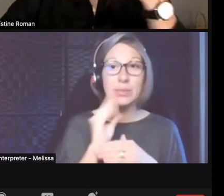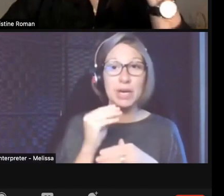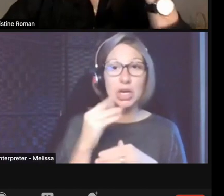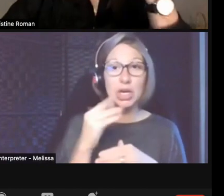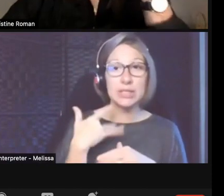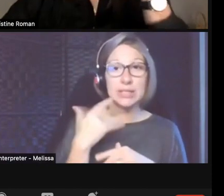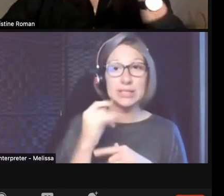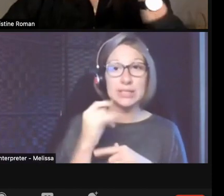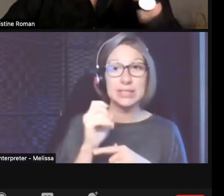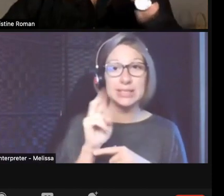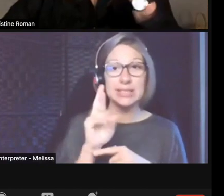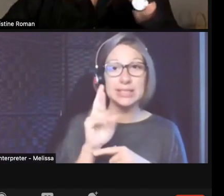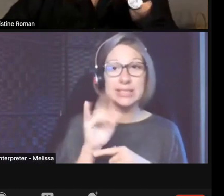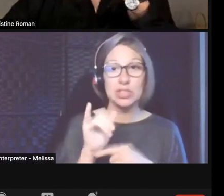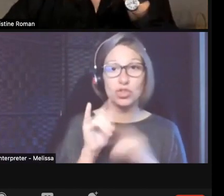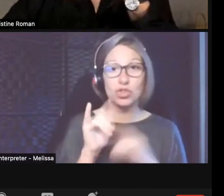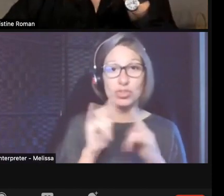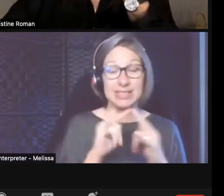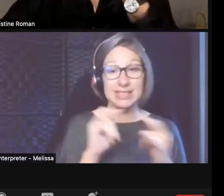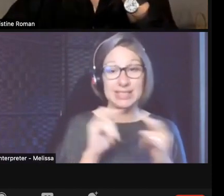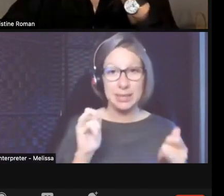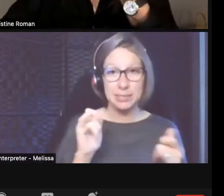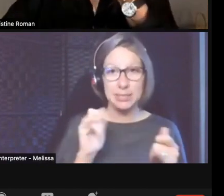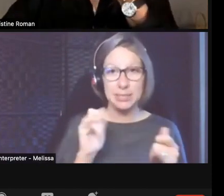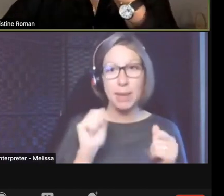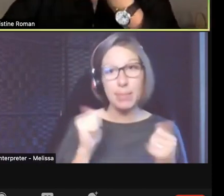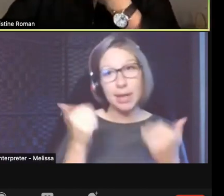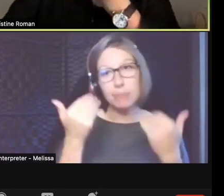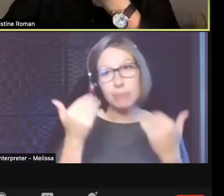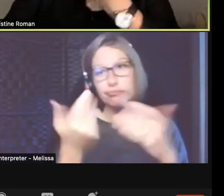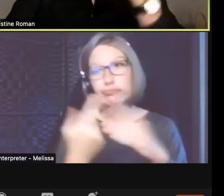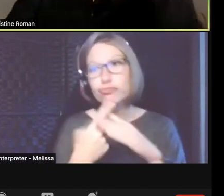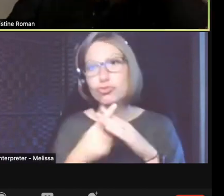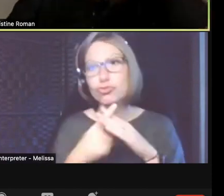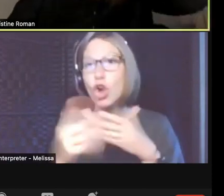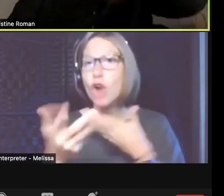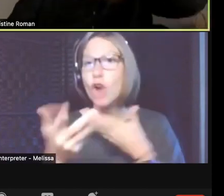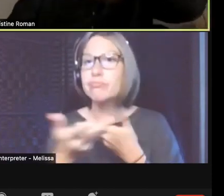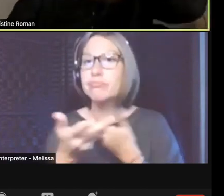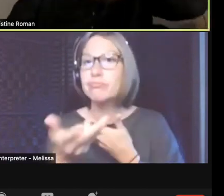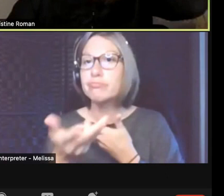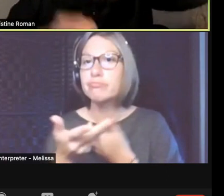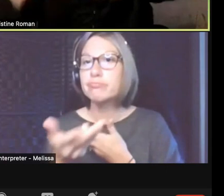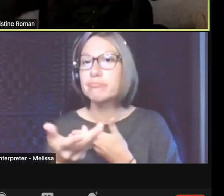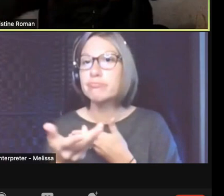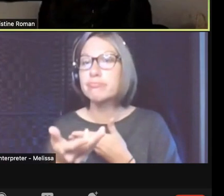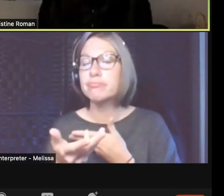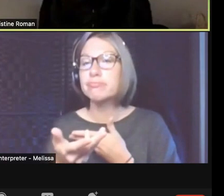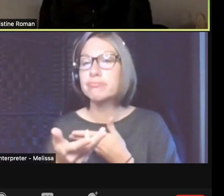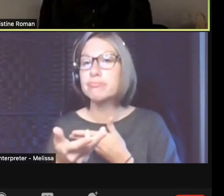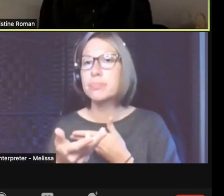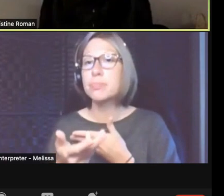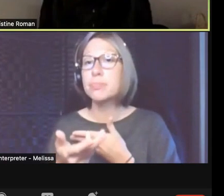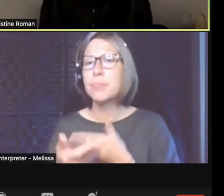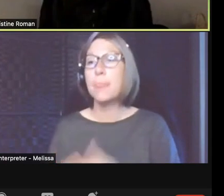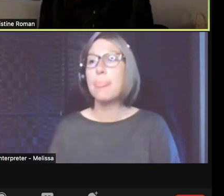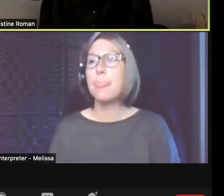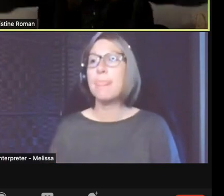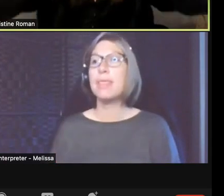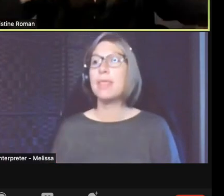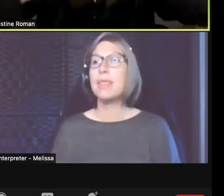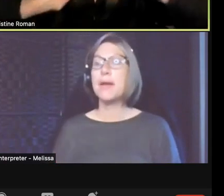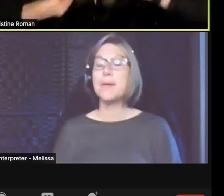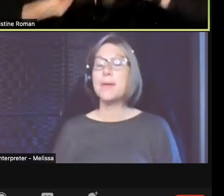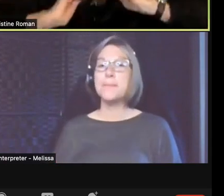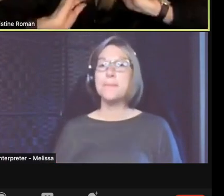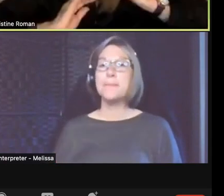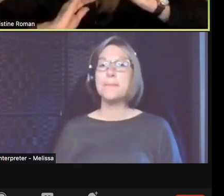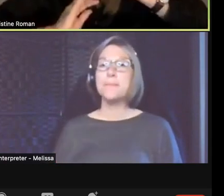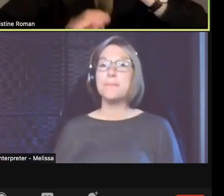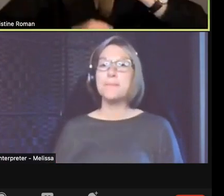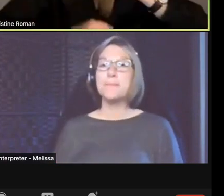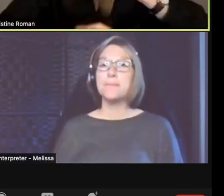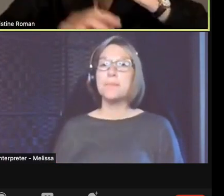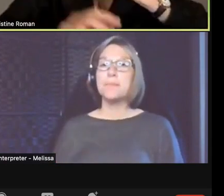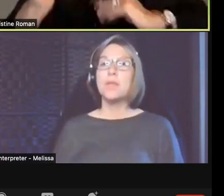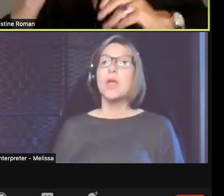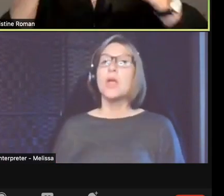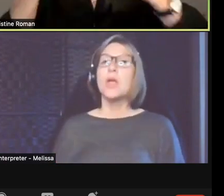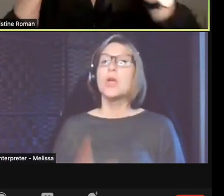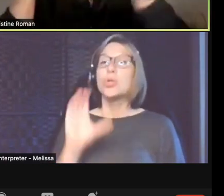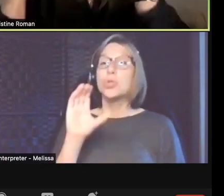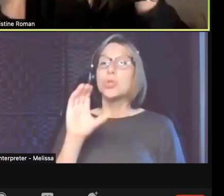initiate interactions. Okay. All right. So the thing is here is that his